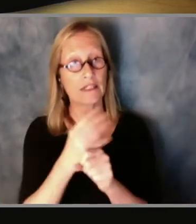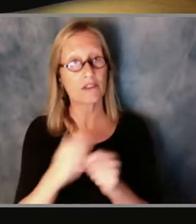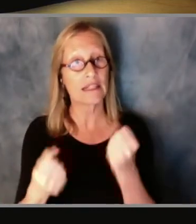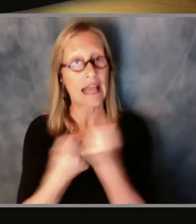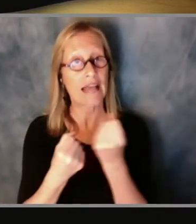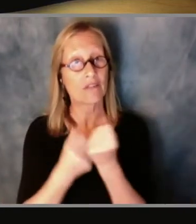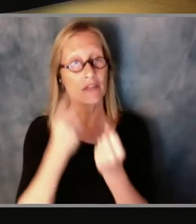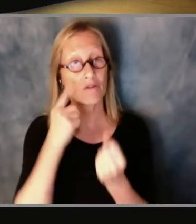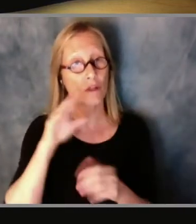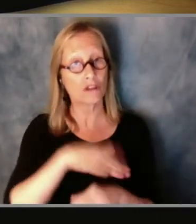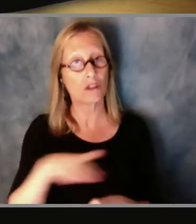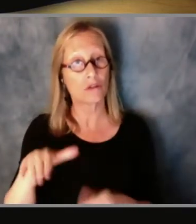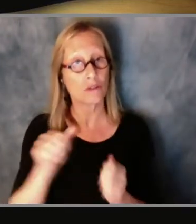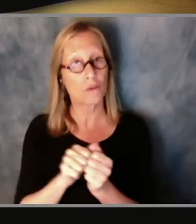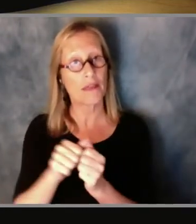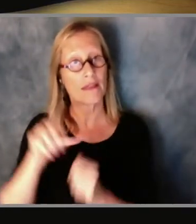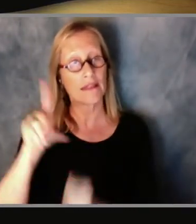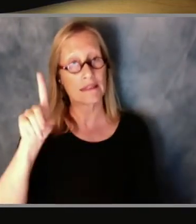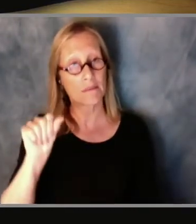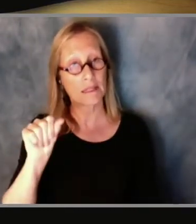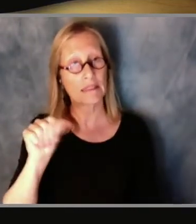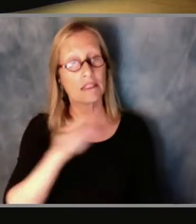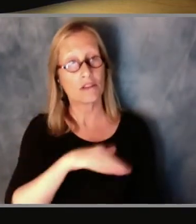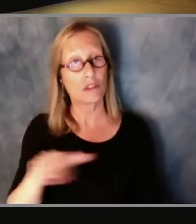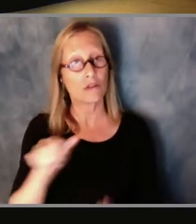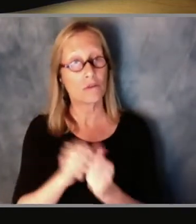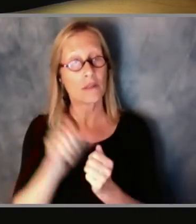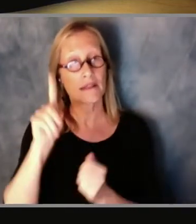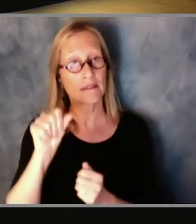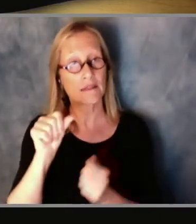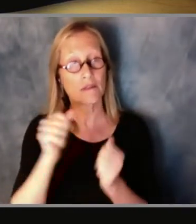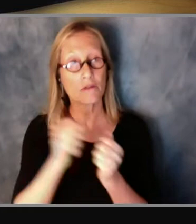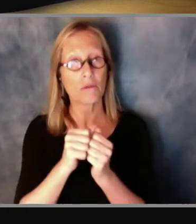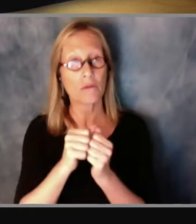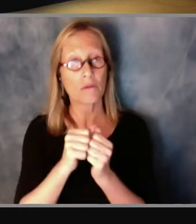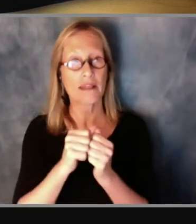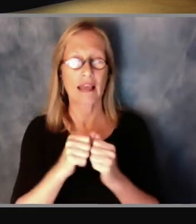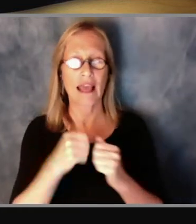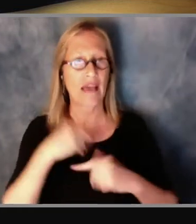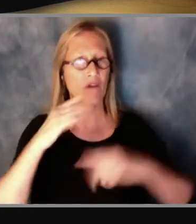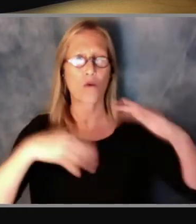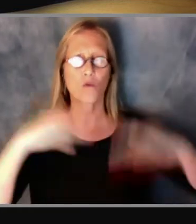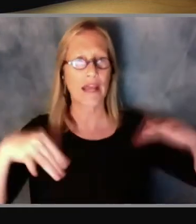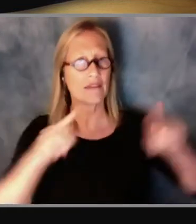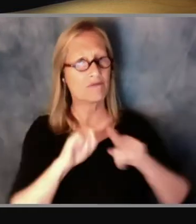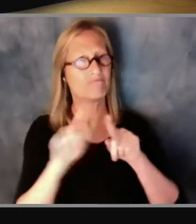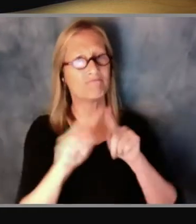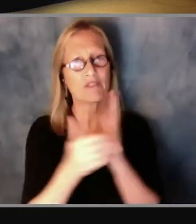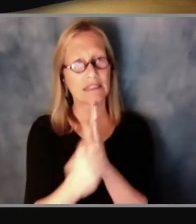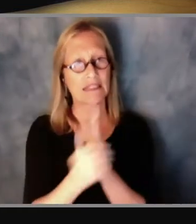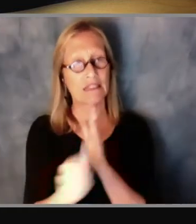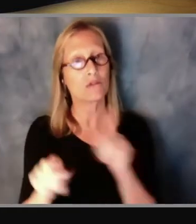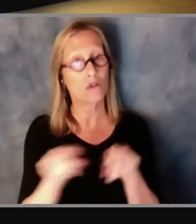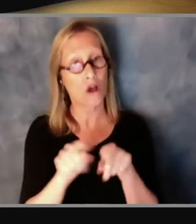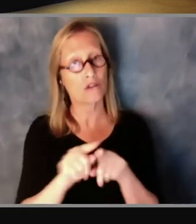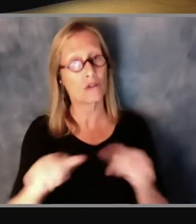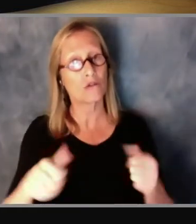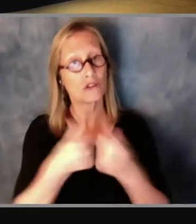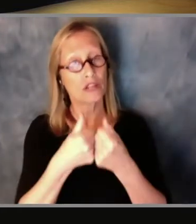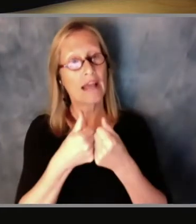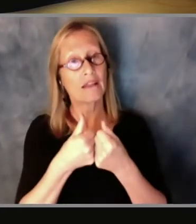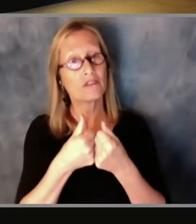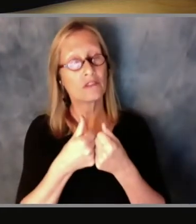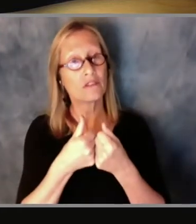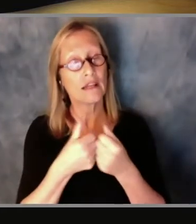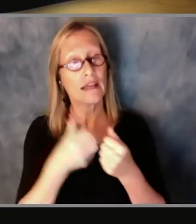disabilities. Children with disabilities possess an array of skill sets, but also challenges. And during this